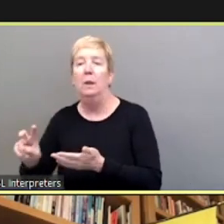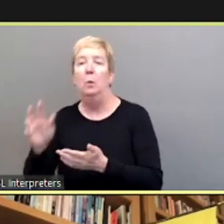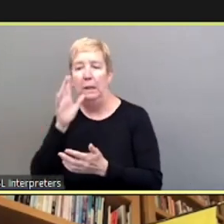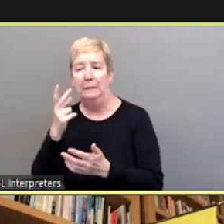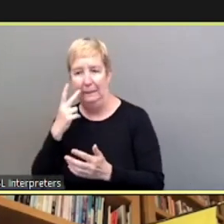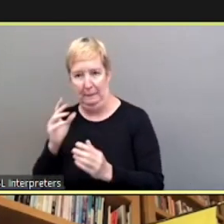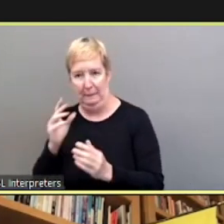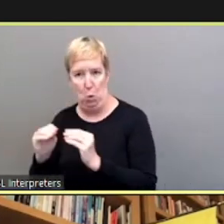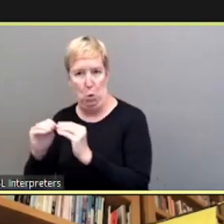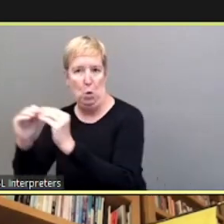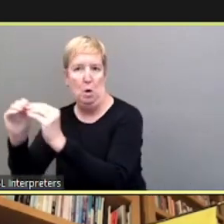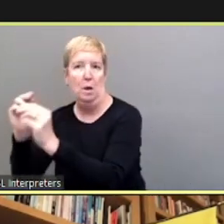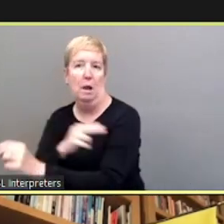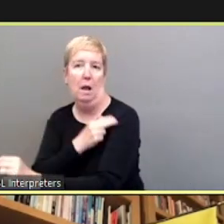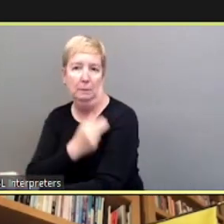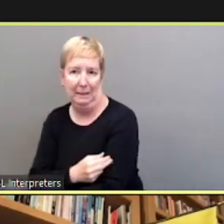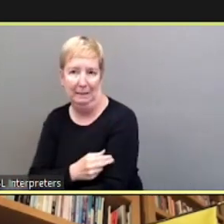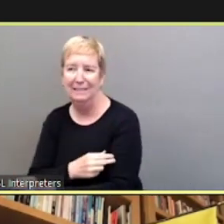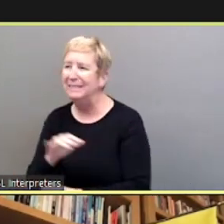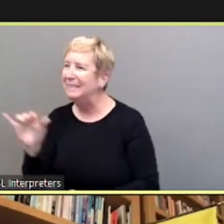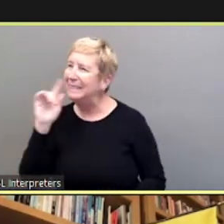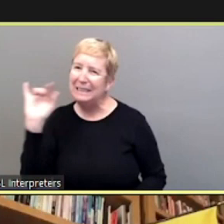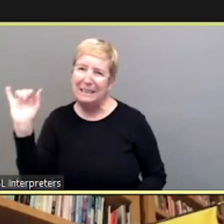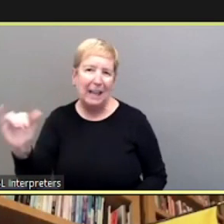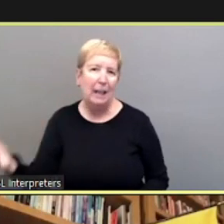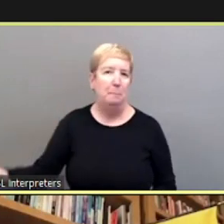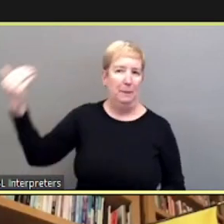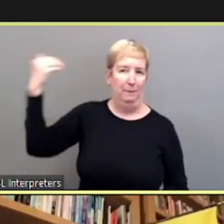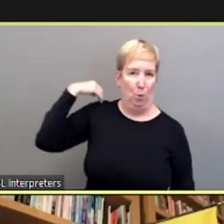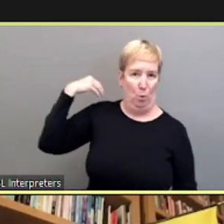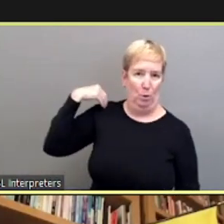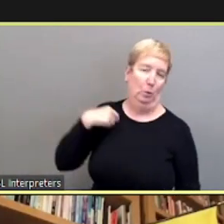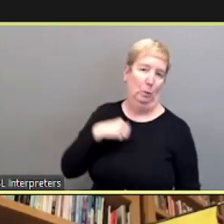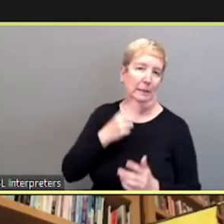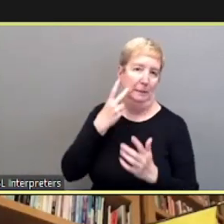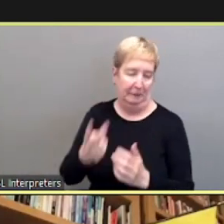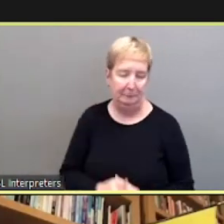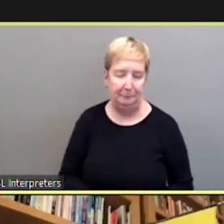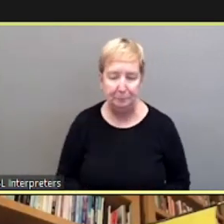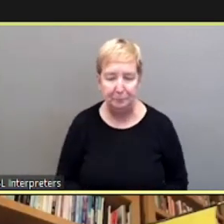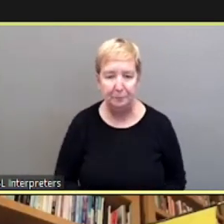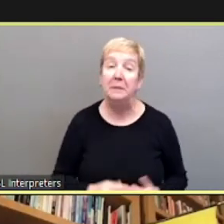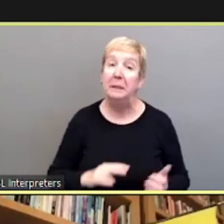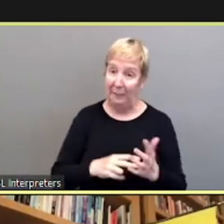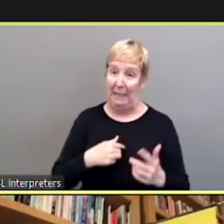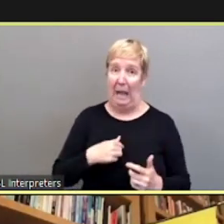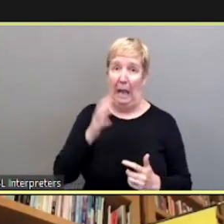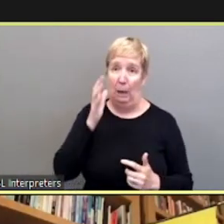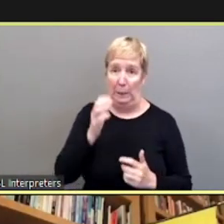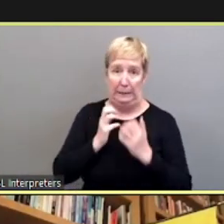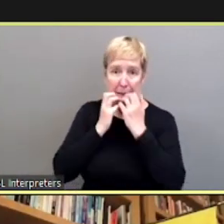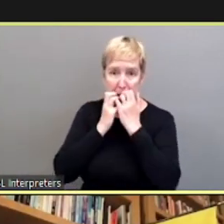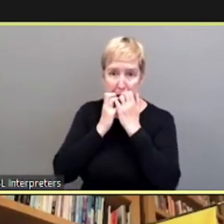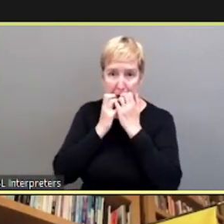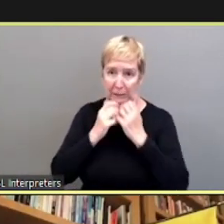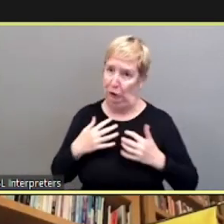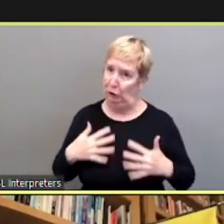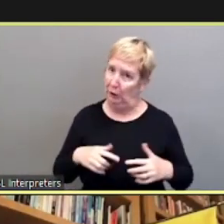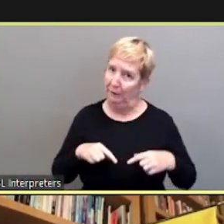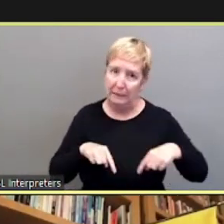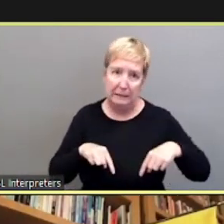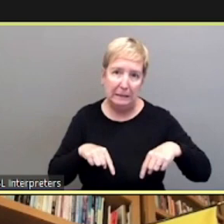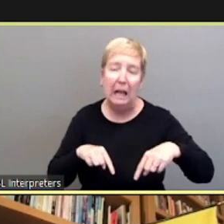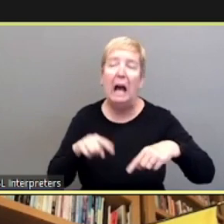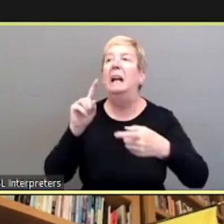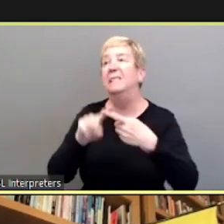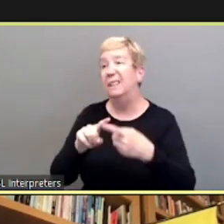as we've seen in previous waves of the pandemic. So I'll still be sitting on the edge of my seat through close